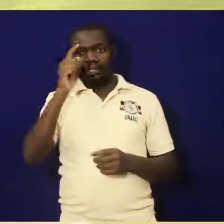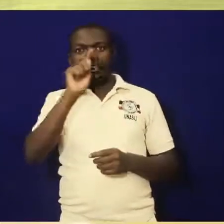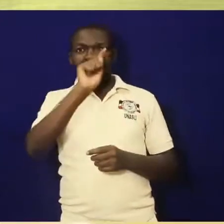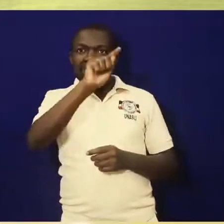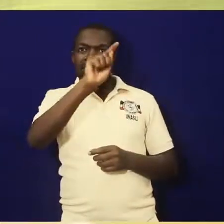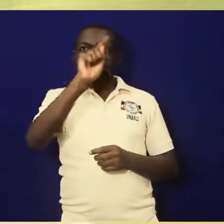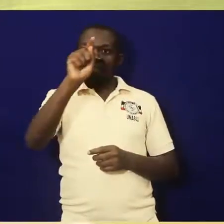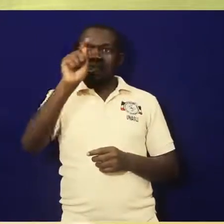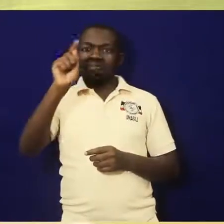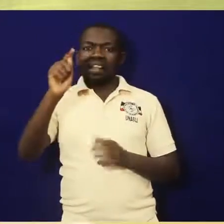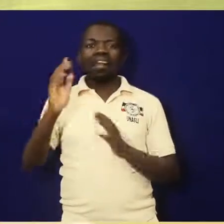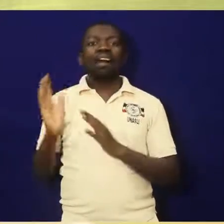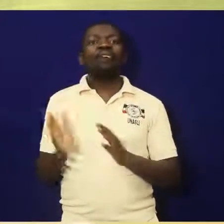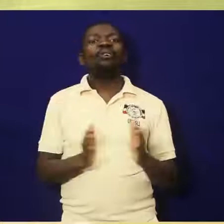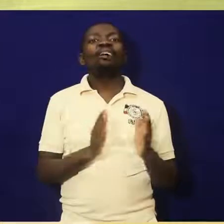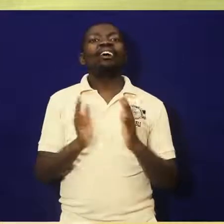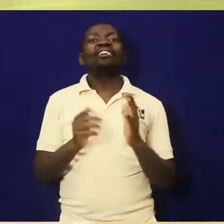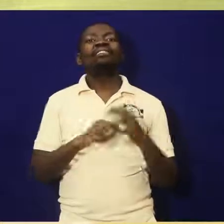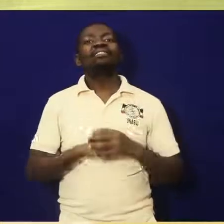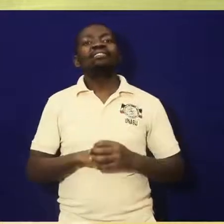organized,